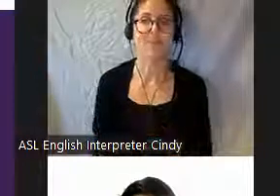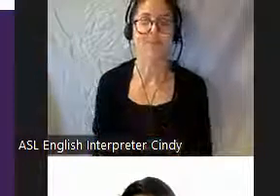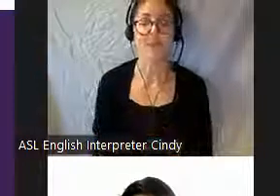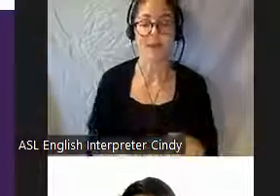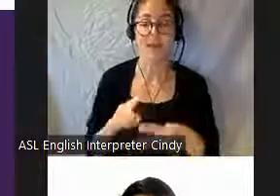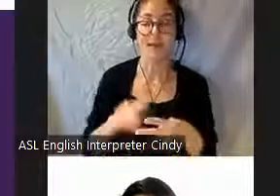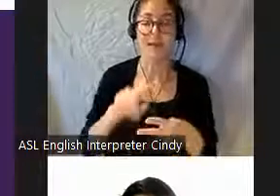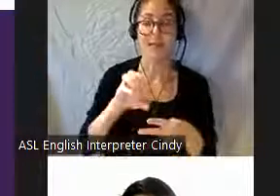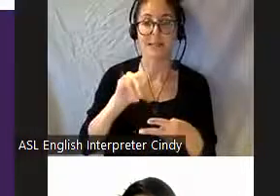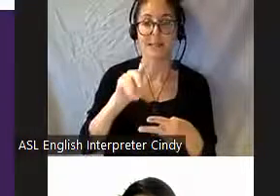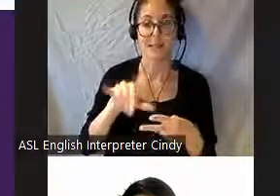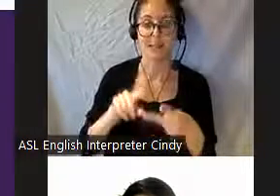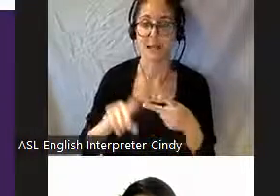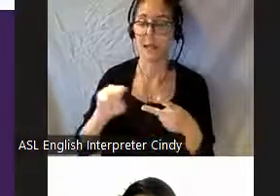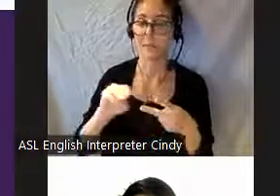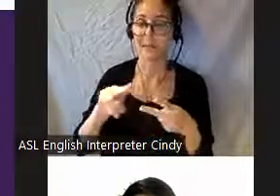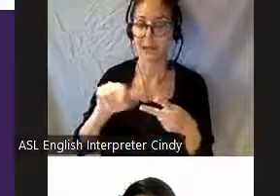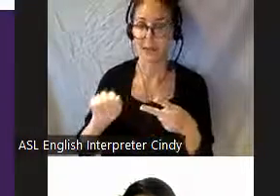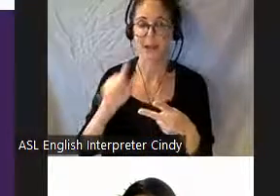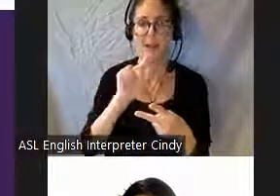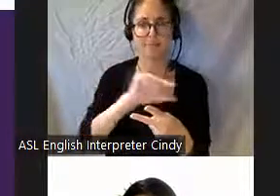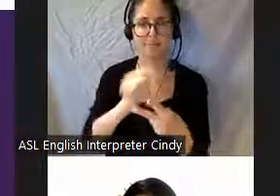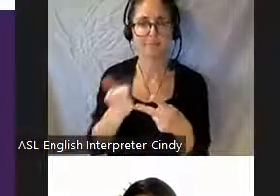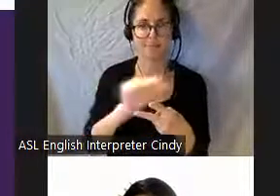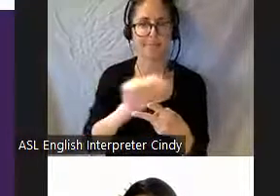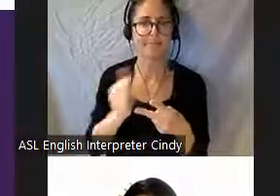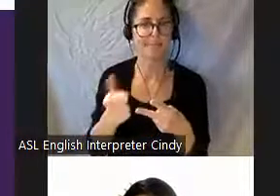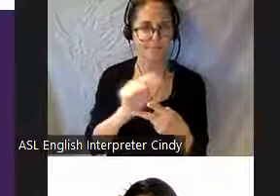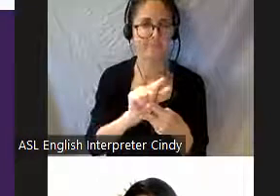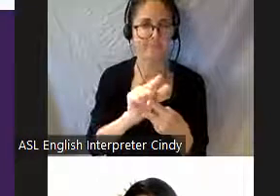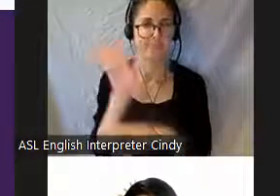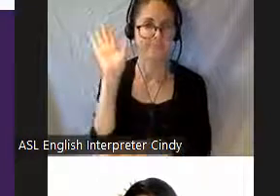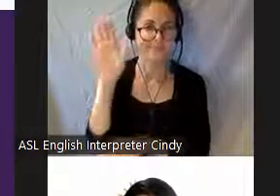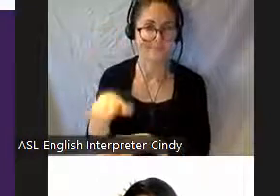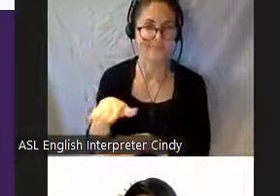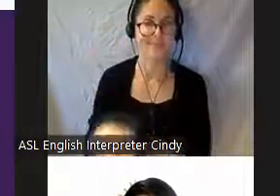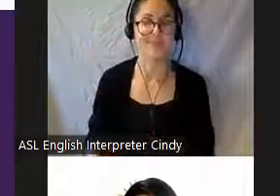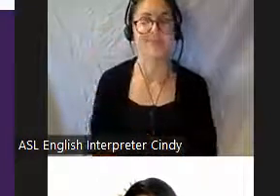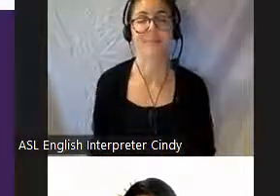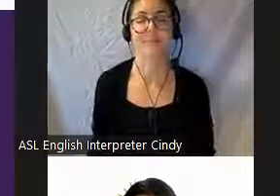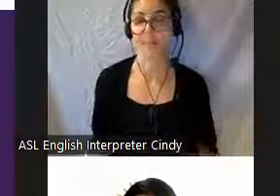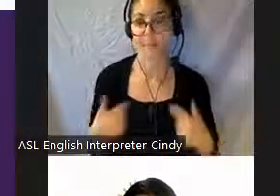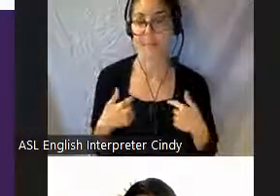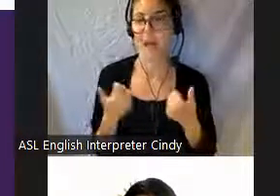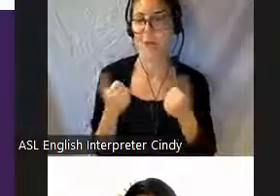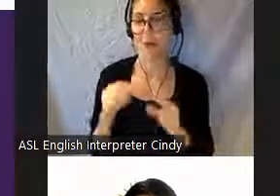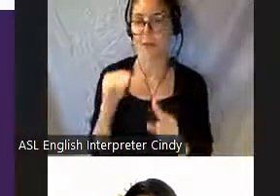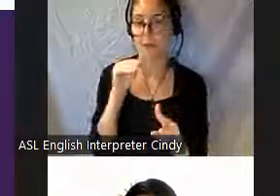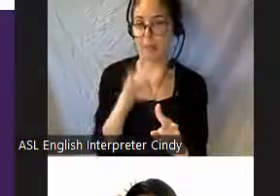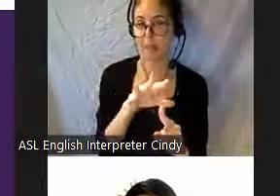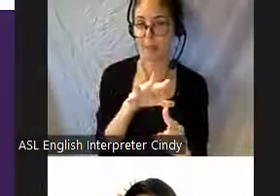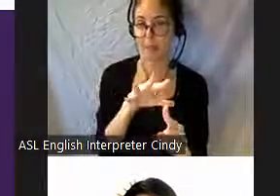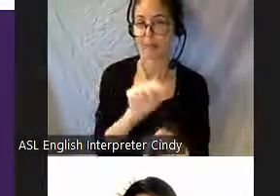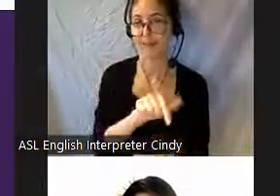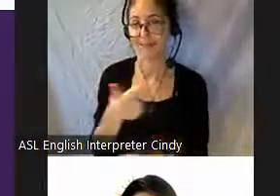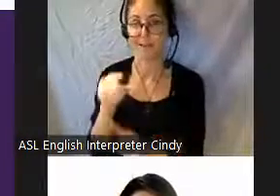and Amina. They will be changing periodically through the session. I will try to spotlight them so